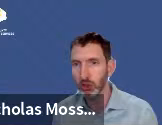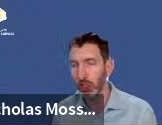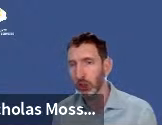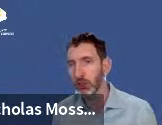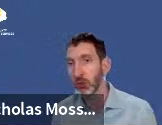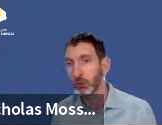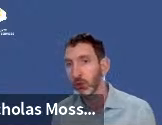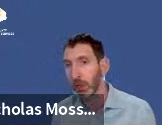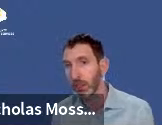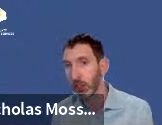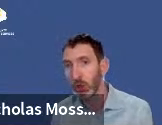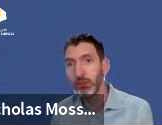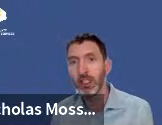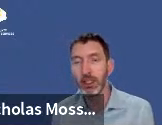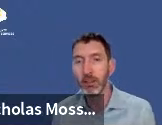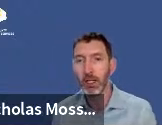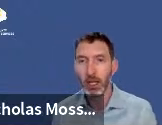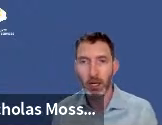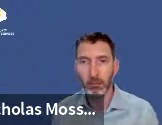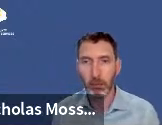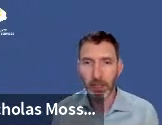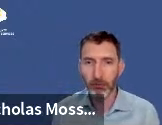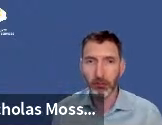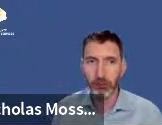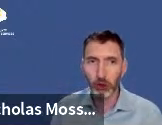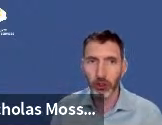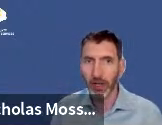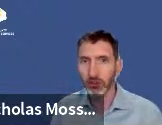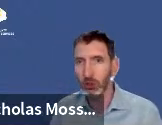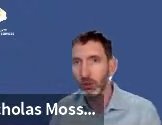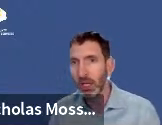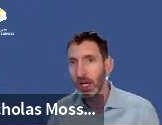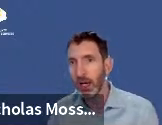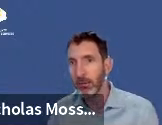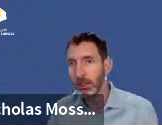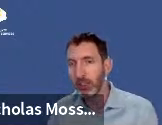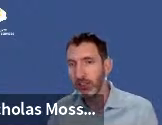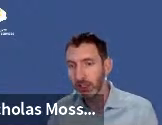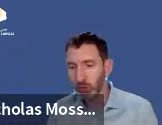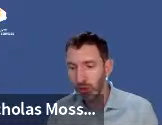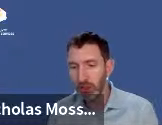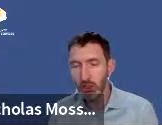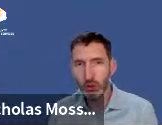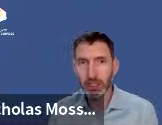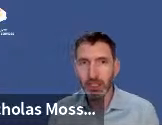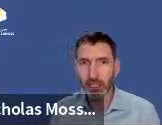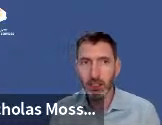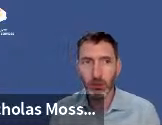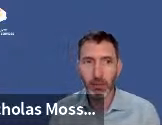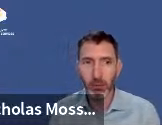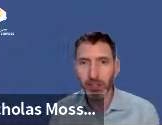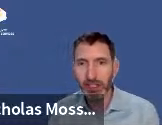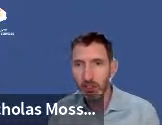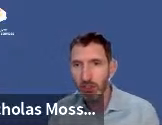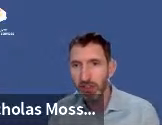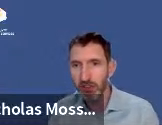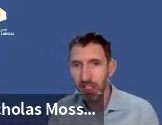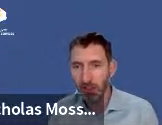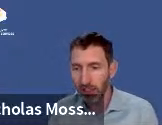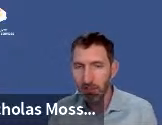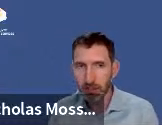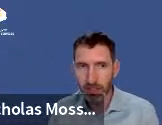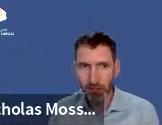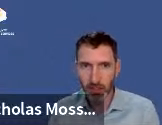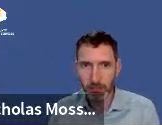health infrastructure as we respond to COVID and prepare for future threats. So, these things really do continue. And within each of